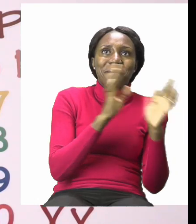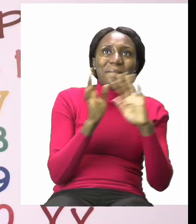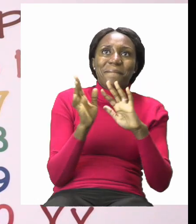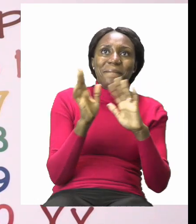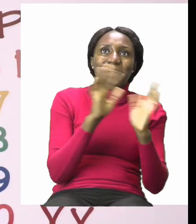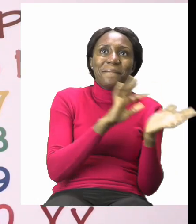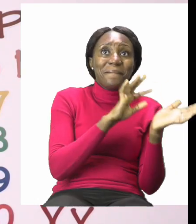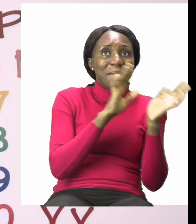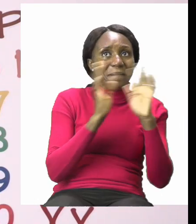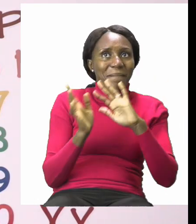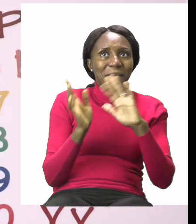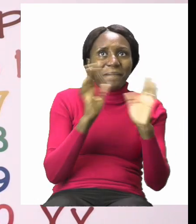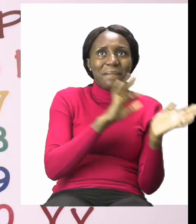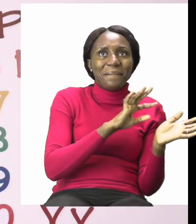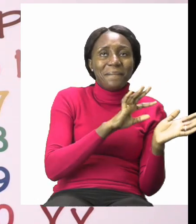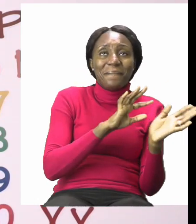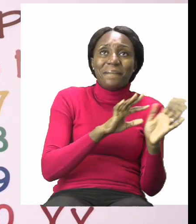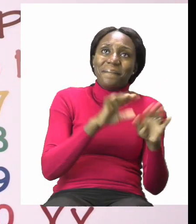goodbye,